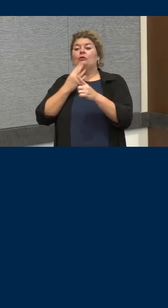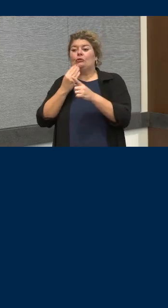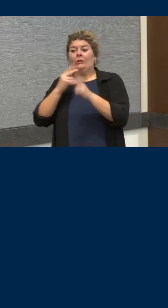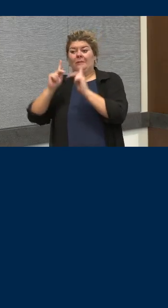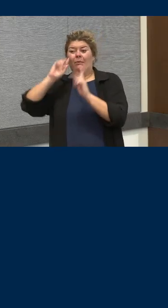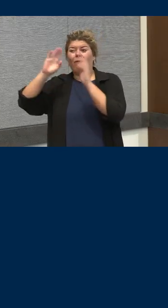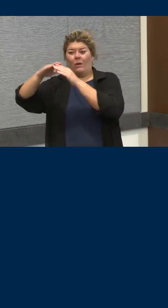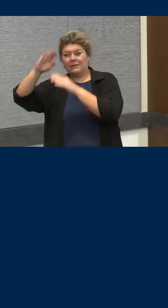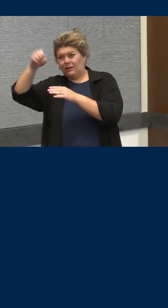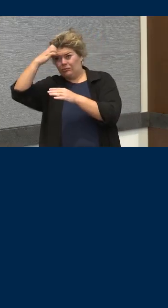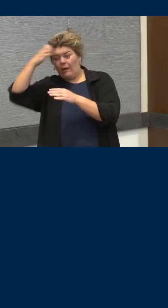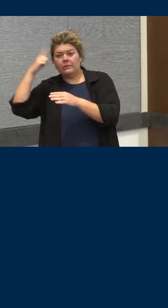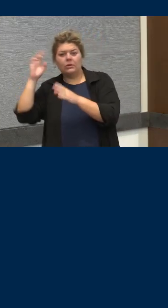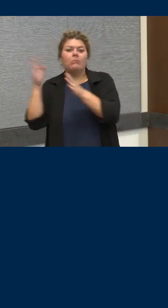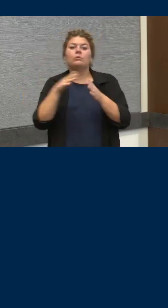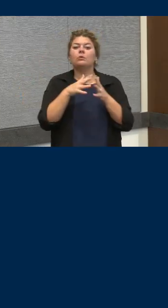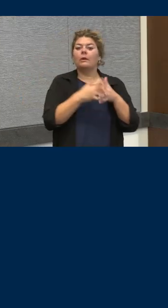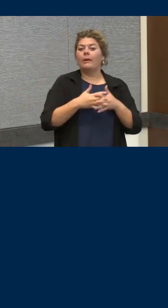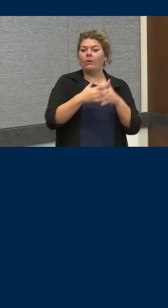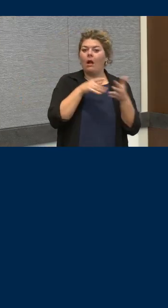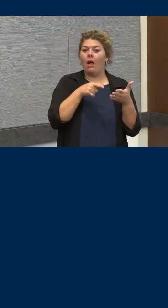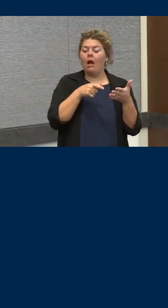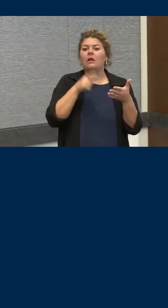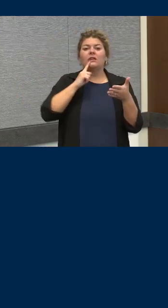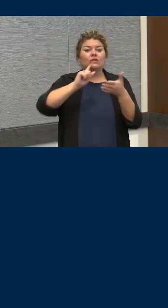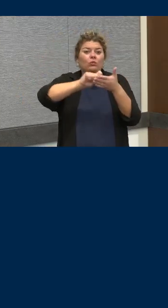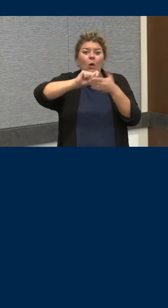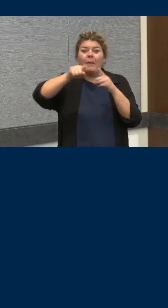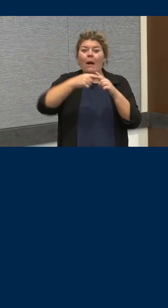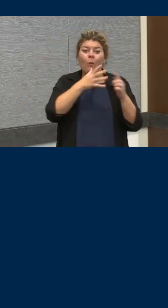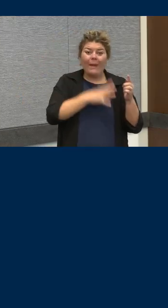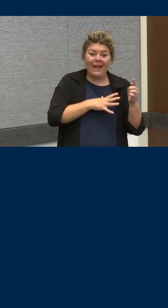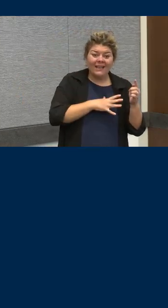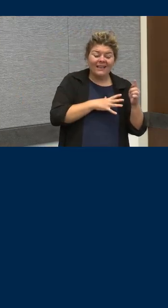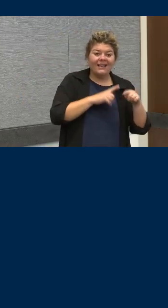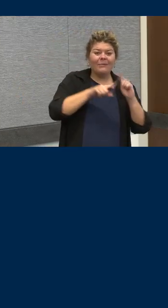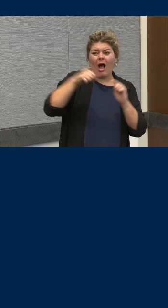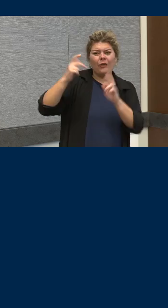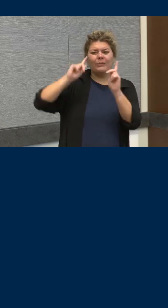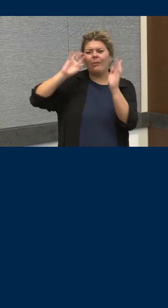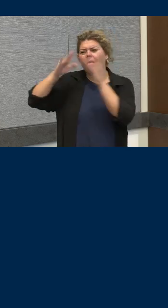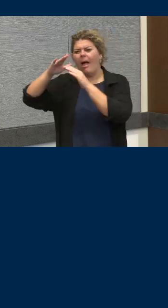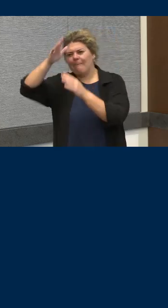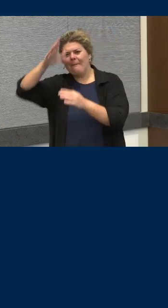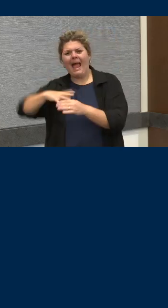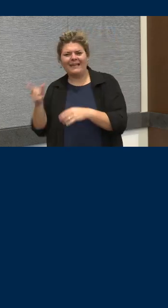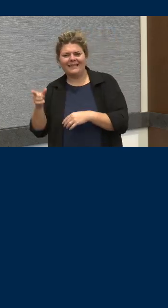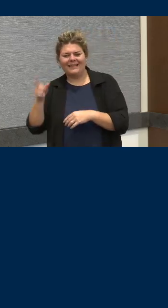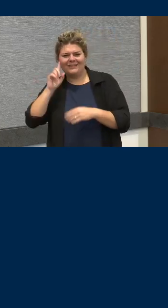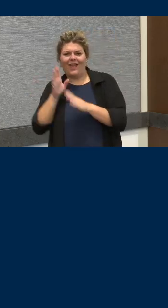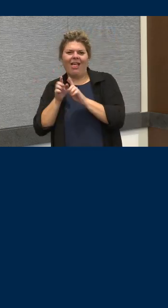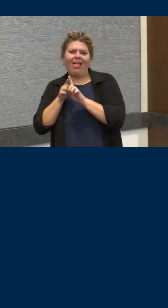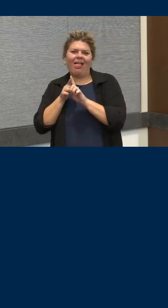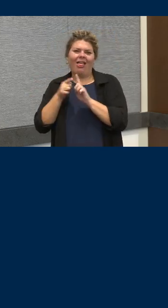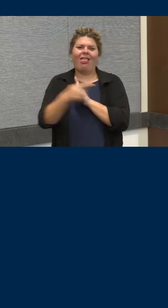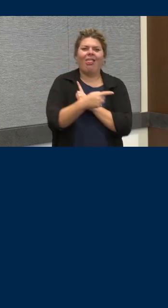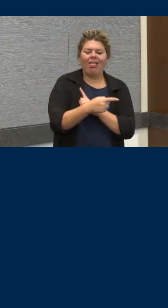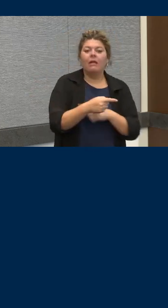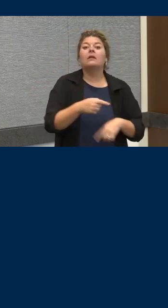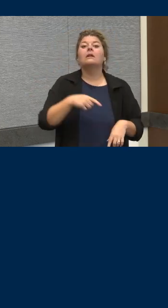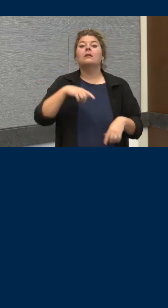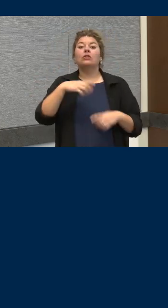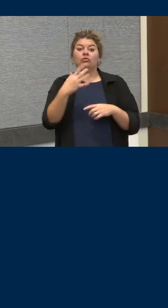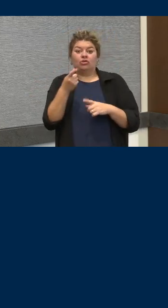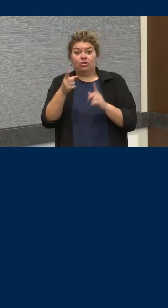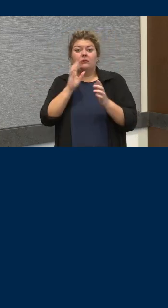Europe. She wrote about women when the emphasis was on men, and Jewish identity